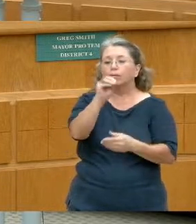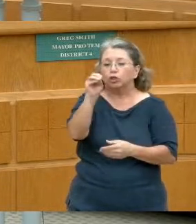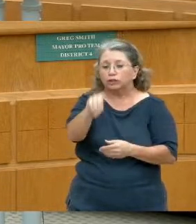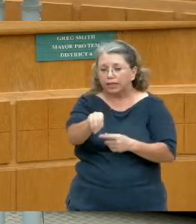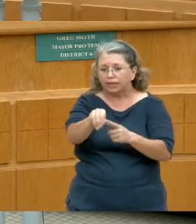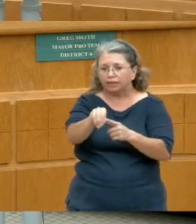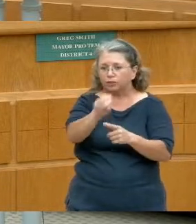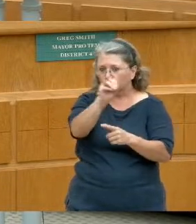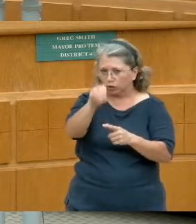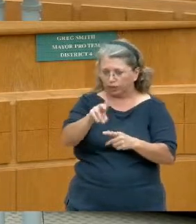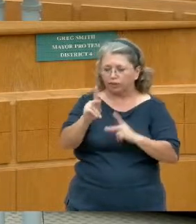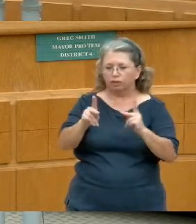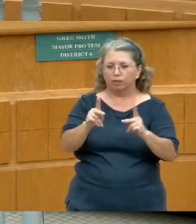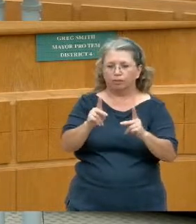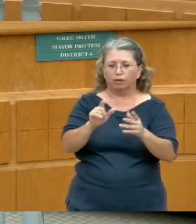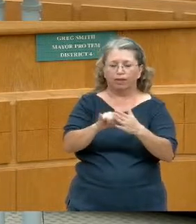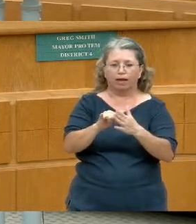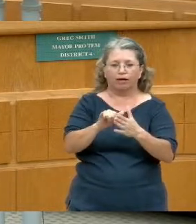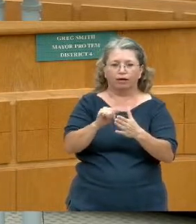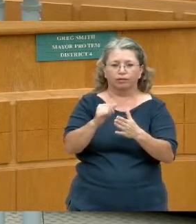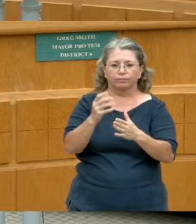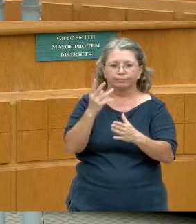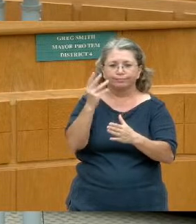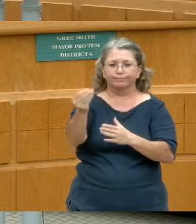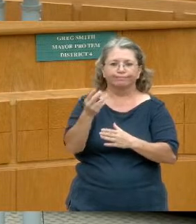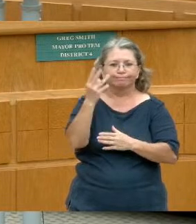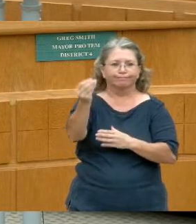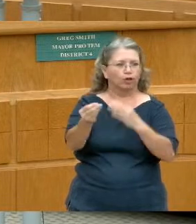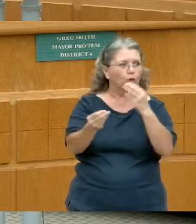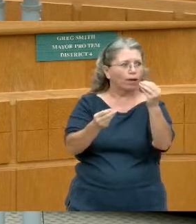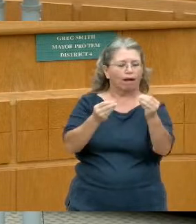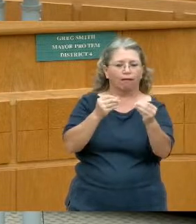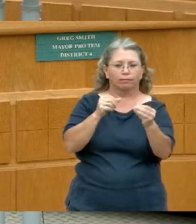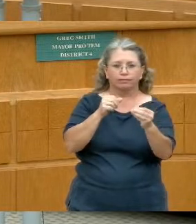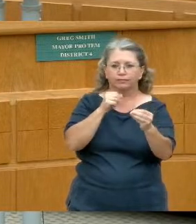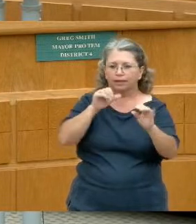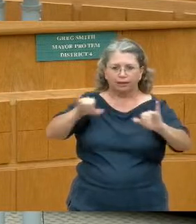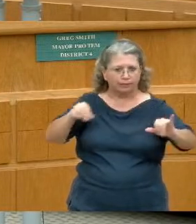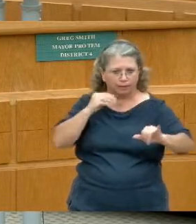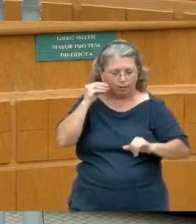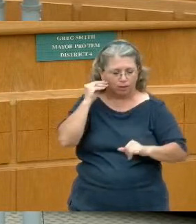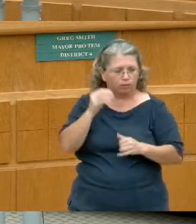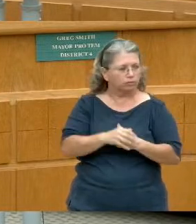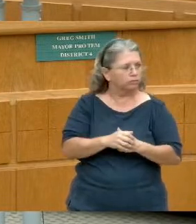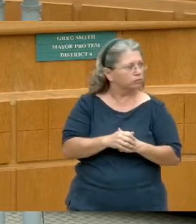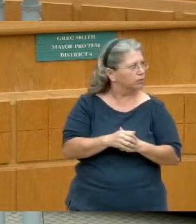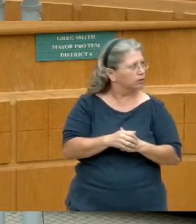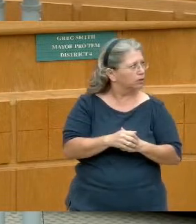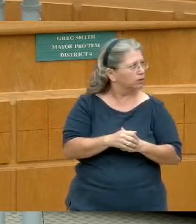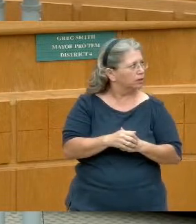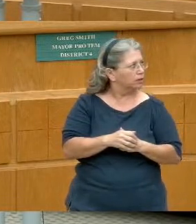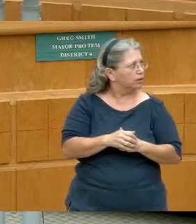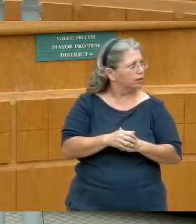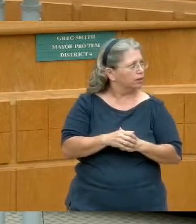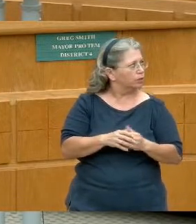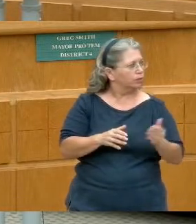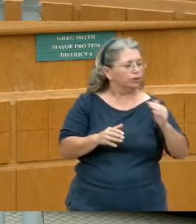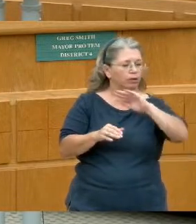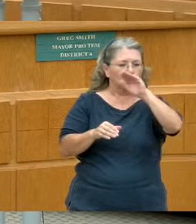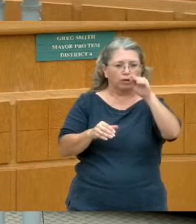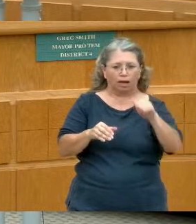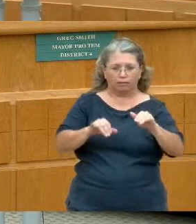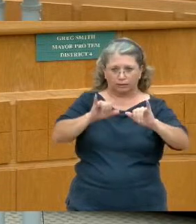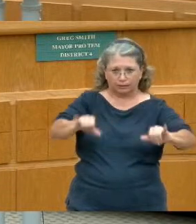is compared to normal again. 100 means normal, not 100% of all the people. We go down in the stay at home